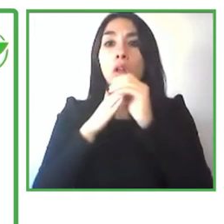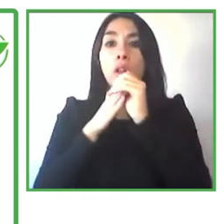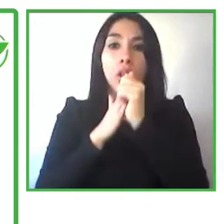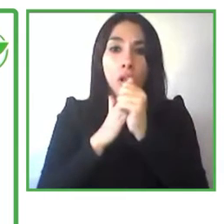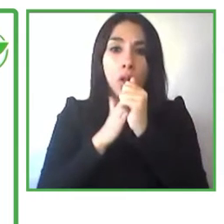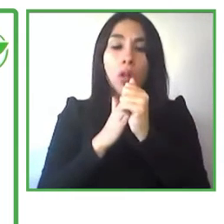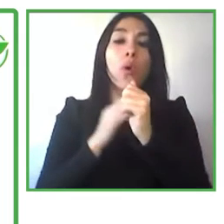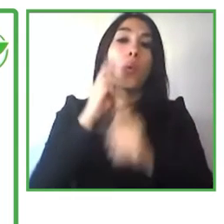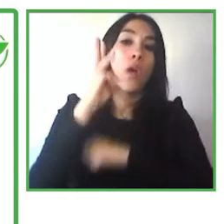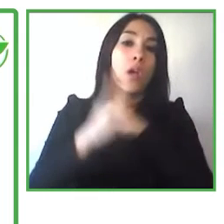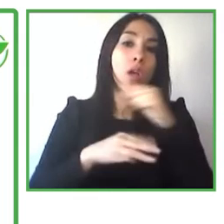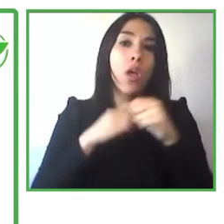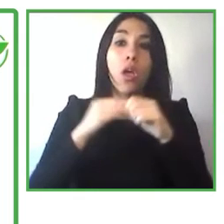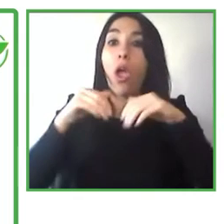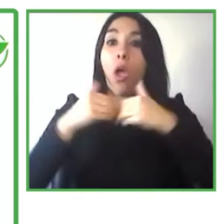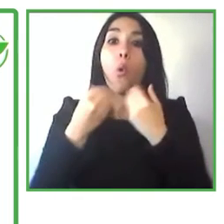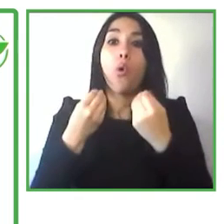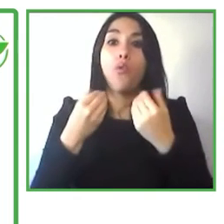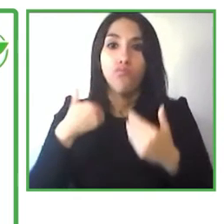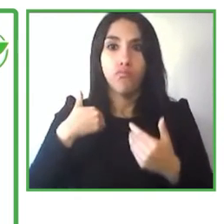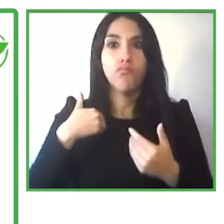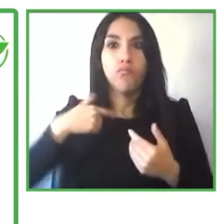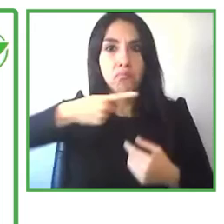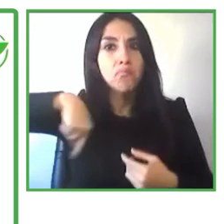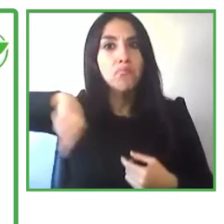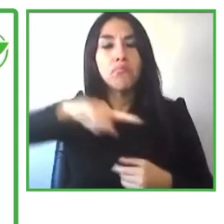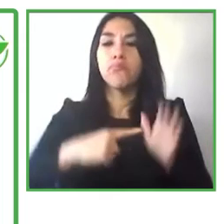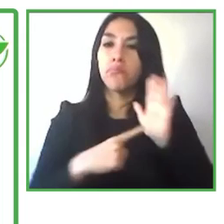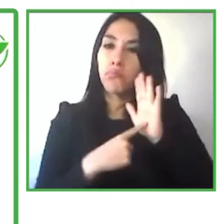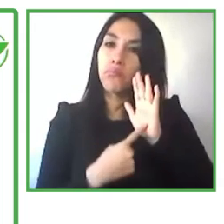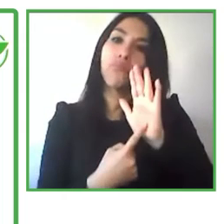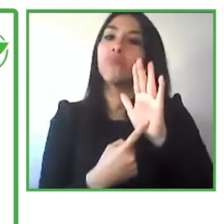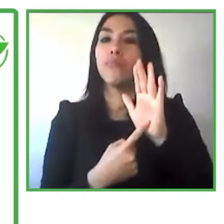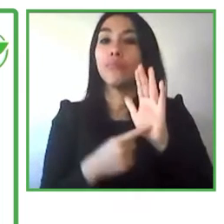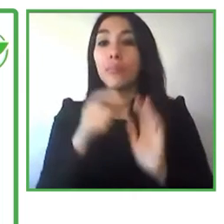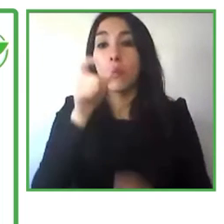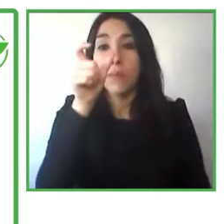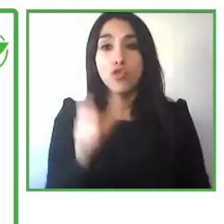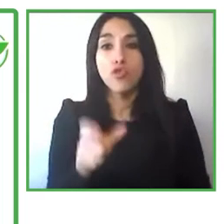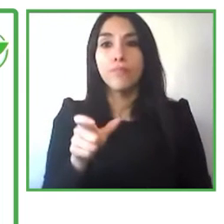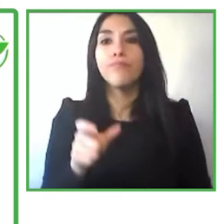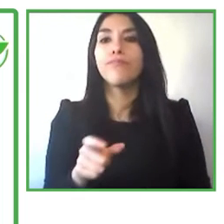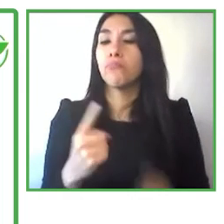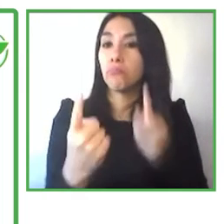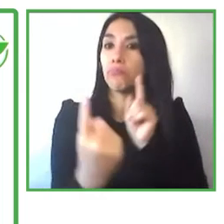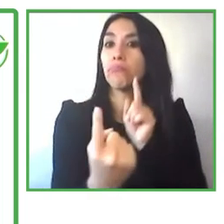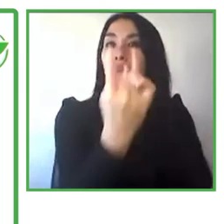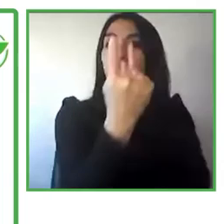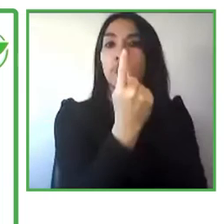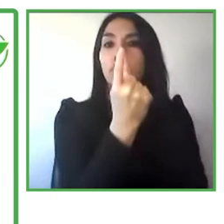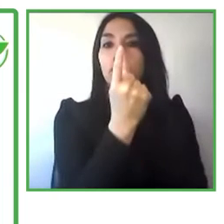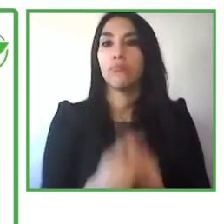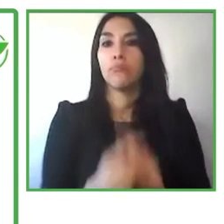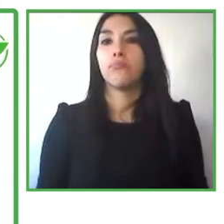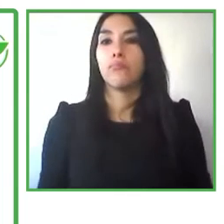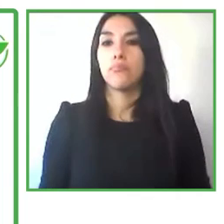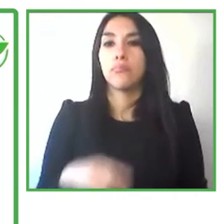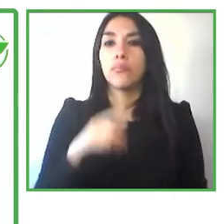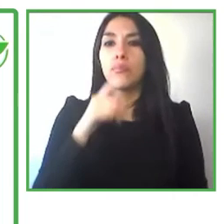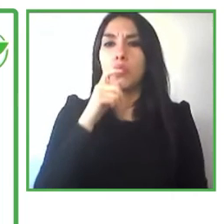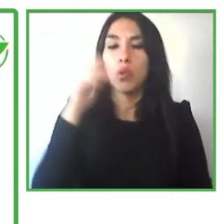have global conferences, usually hosted here in Switzerland, where we have the ILO headquarters. But we also